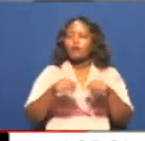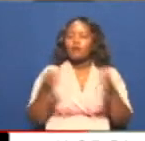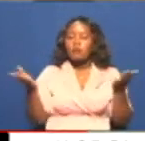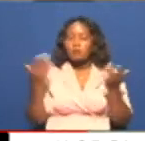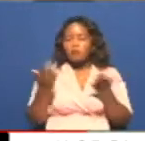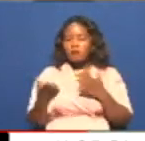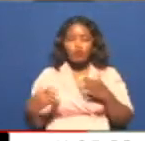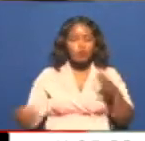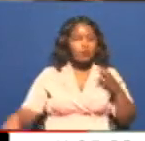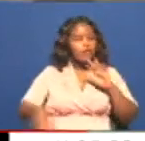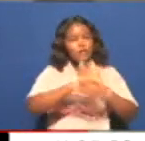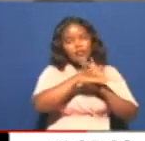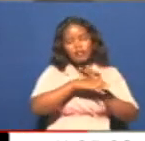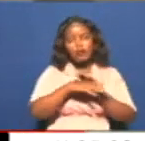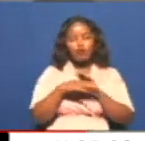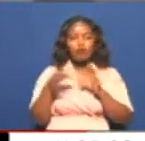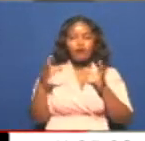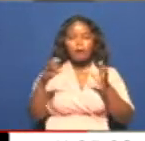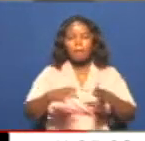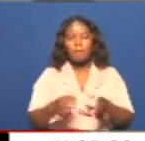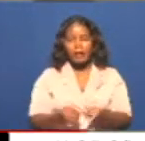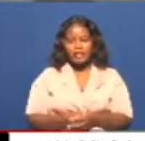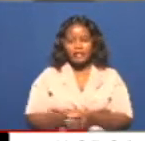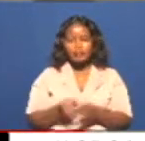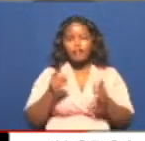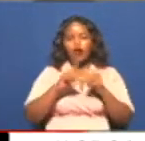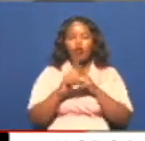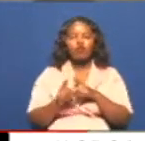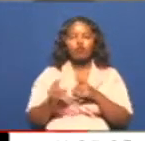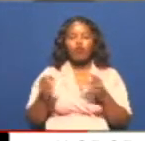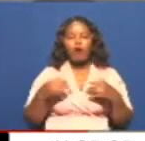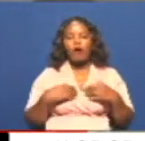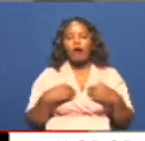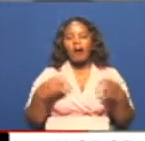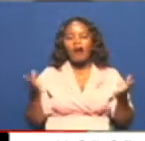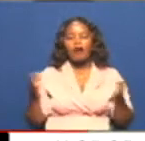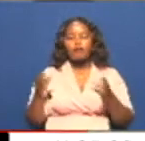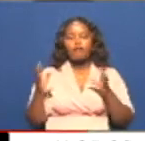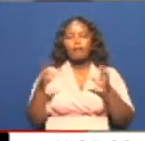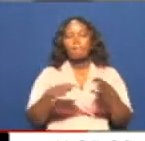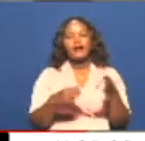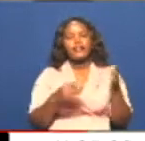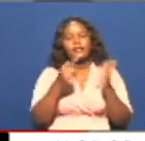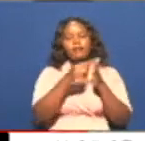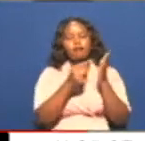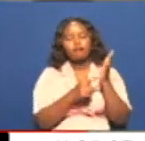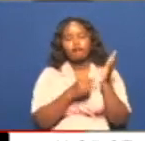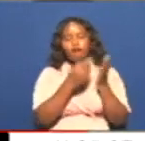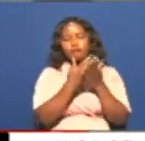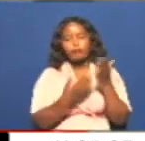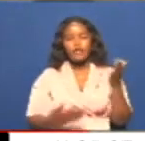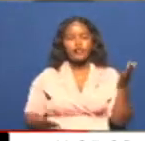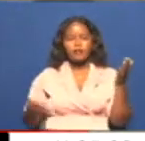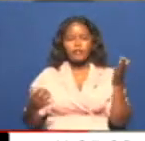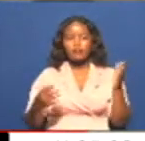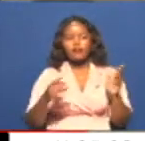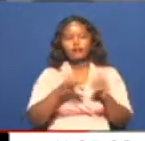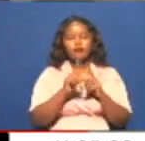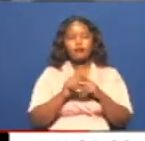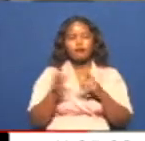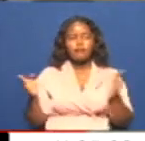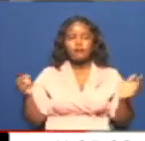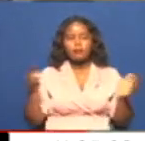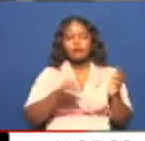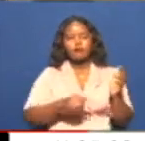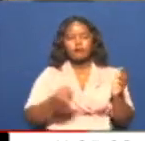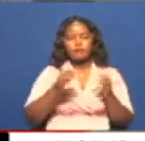party. And then there's also the aspect of party lists. We have seen in political parties in this country,